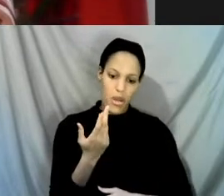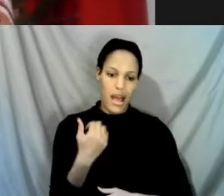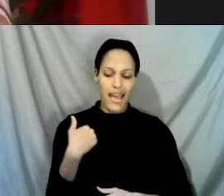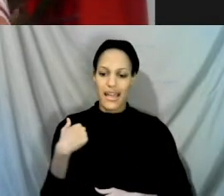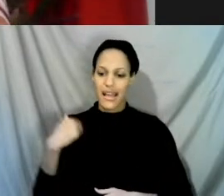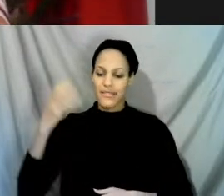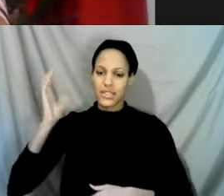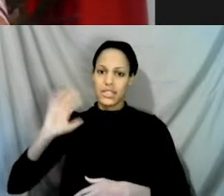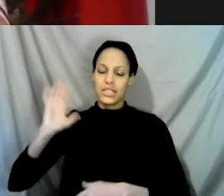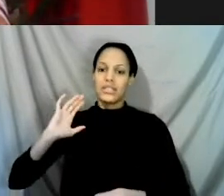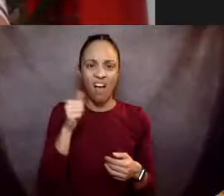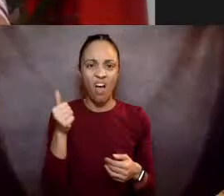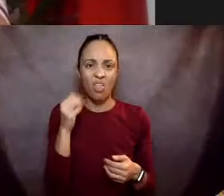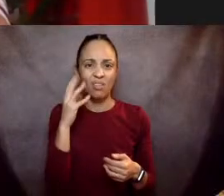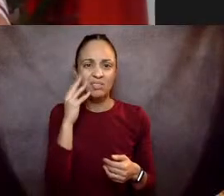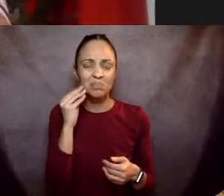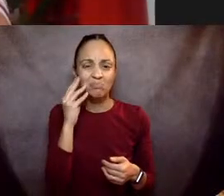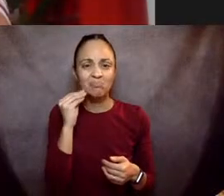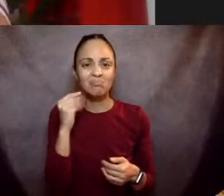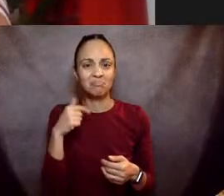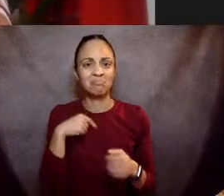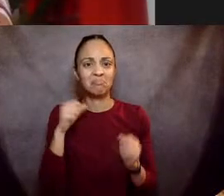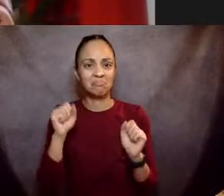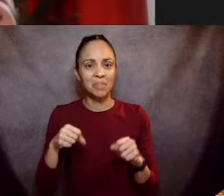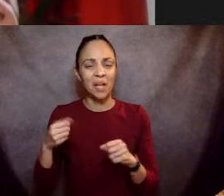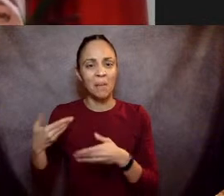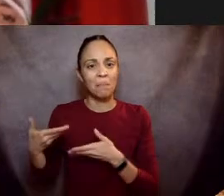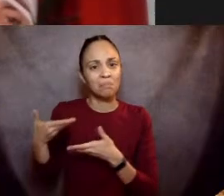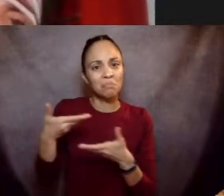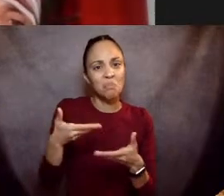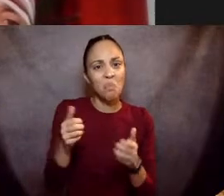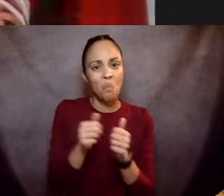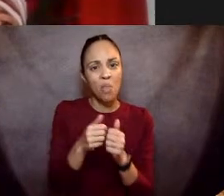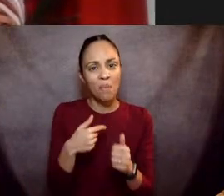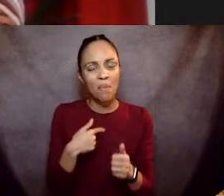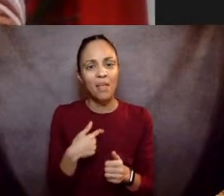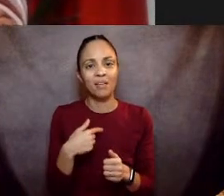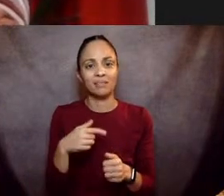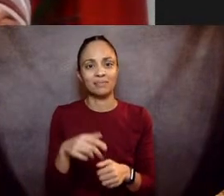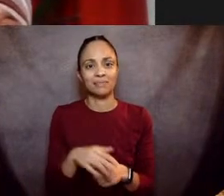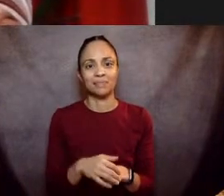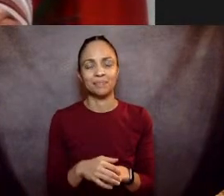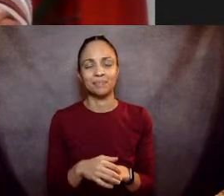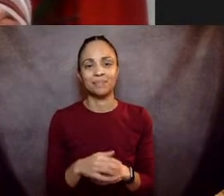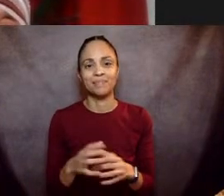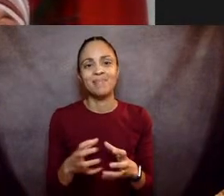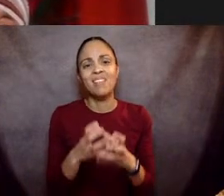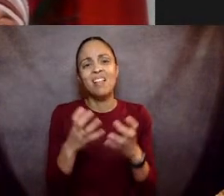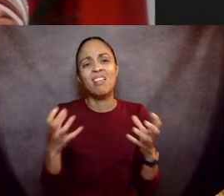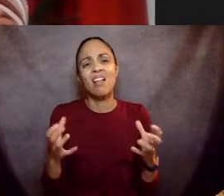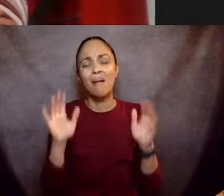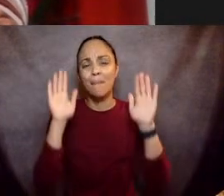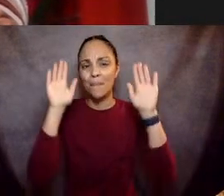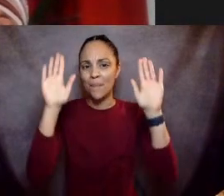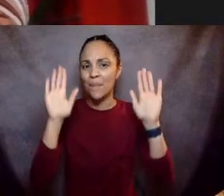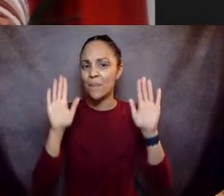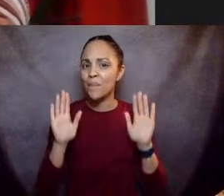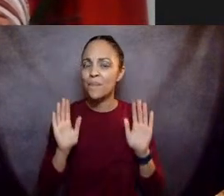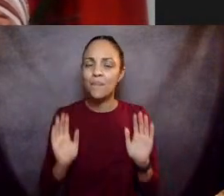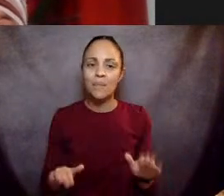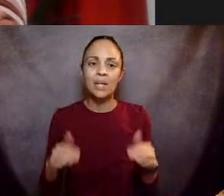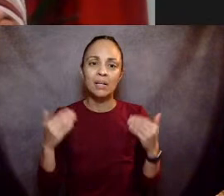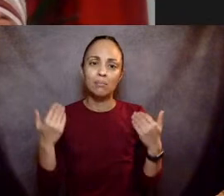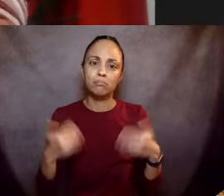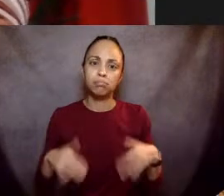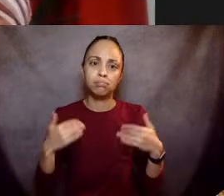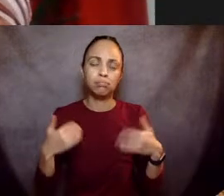Chuck Davis, you know, and Walter Raines, and, you know, and so many incredible, incredible,